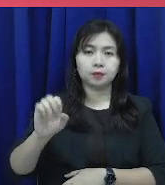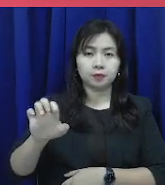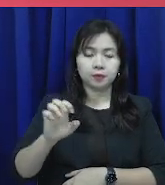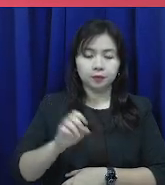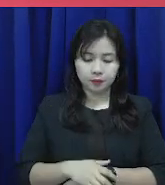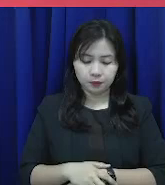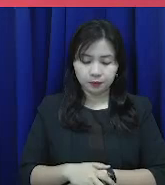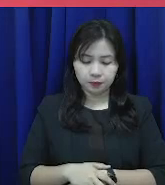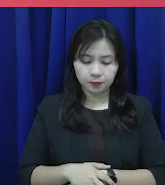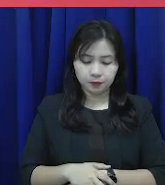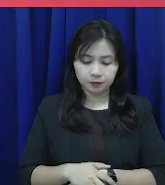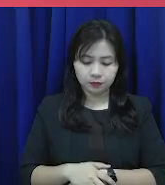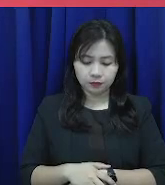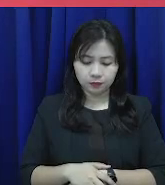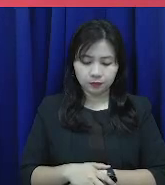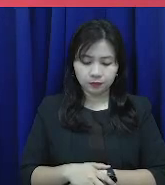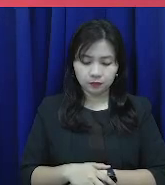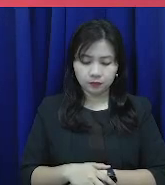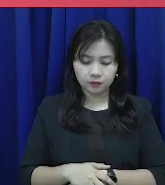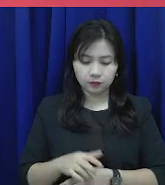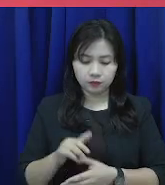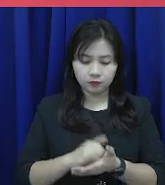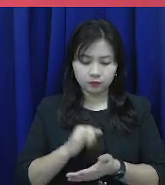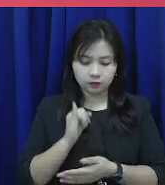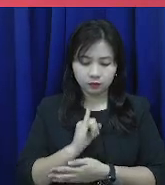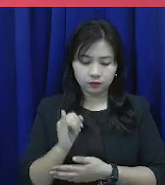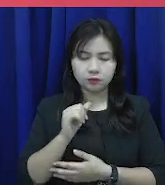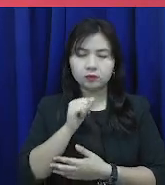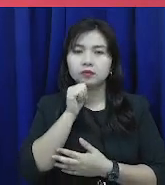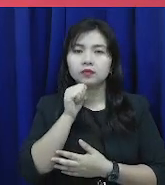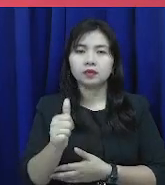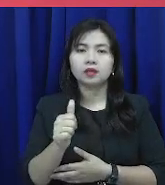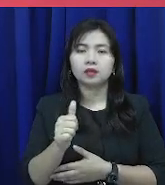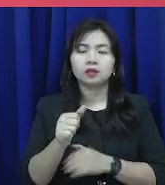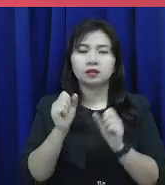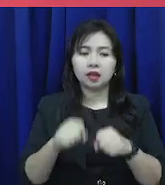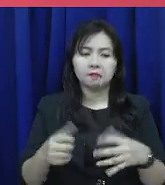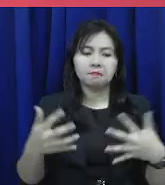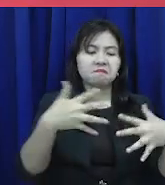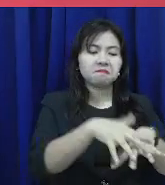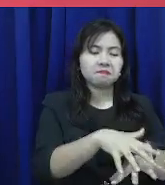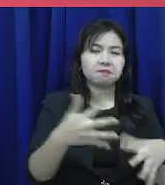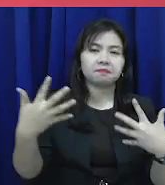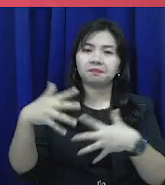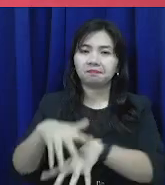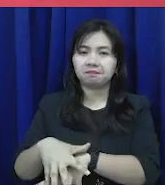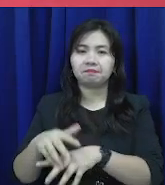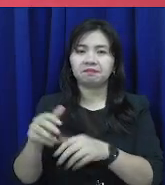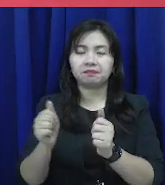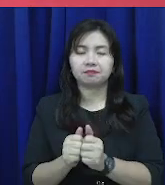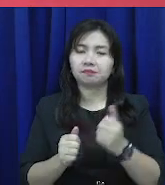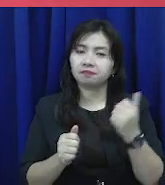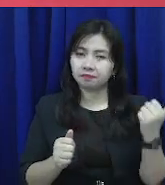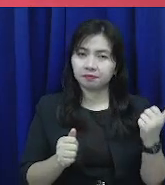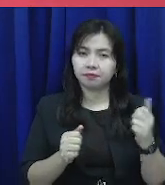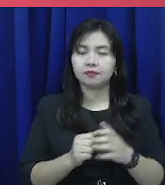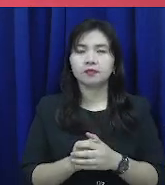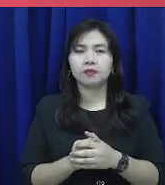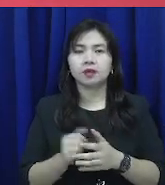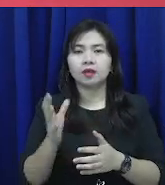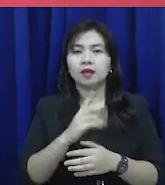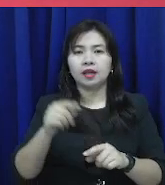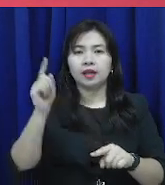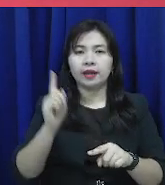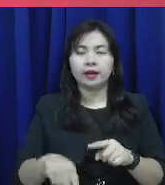kapatid hindi po ito ah Hindi po ito ah pepwedeng mahaluan Hindi po ito pwedeng ah